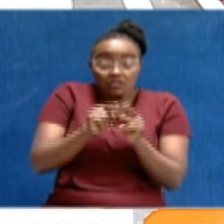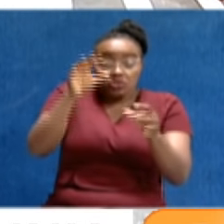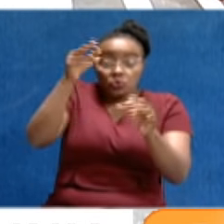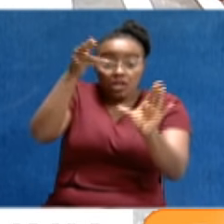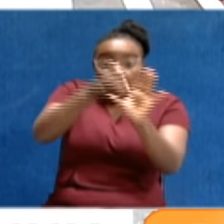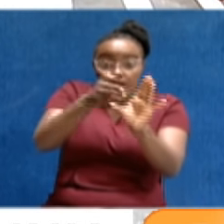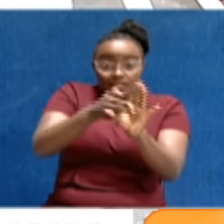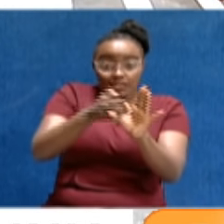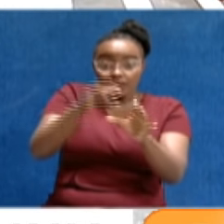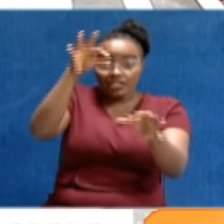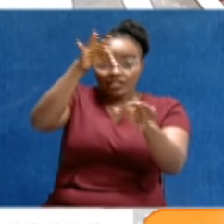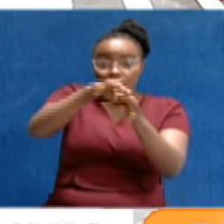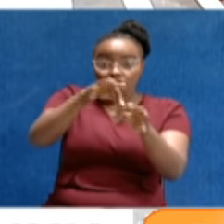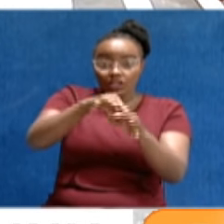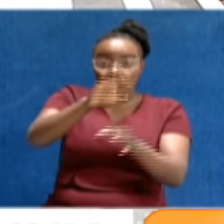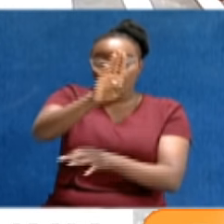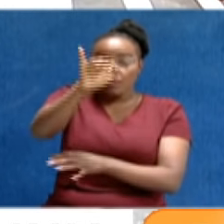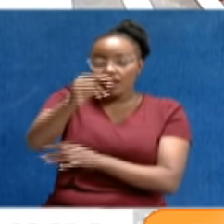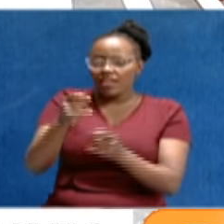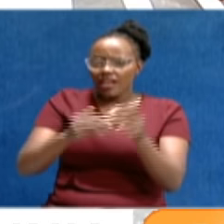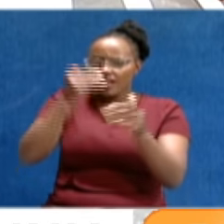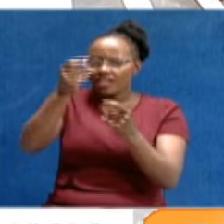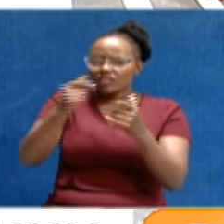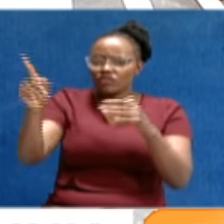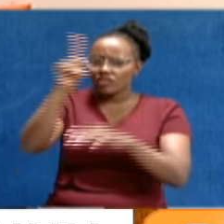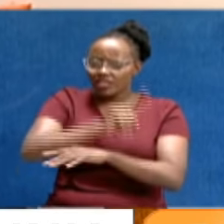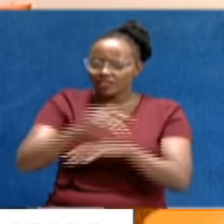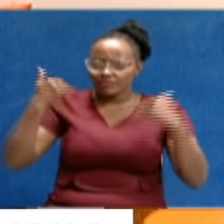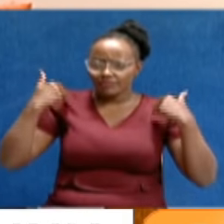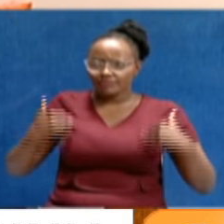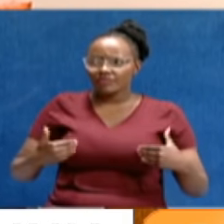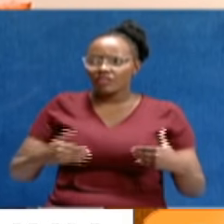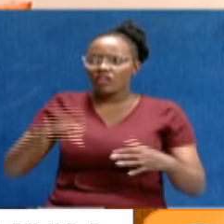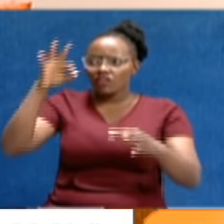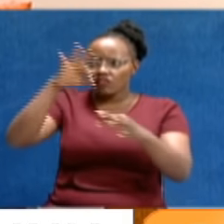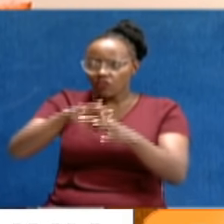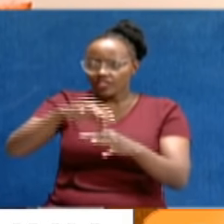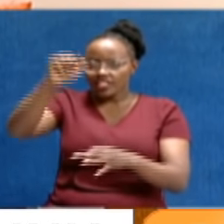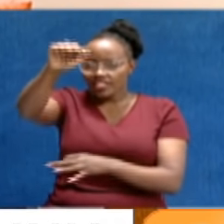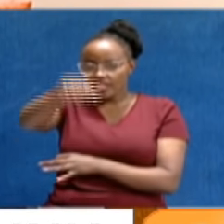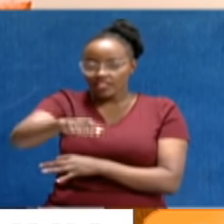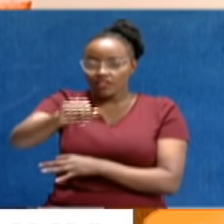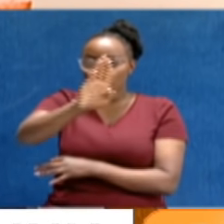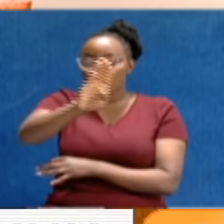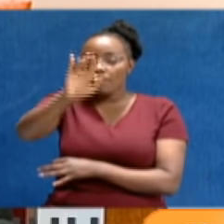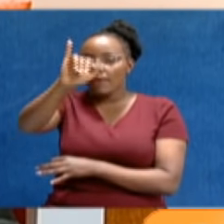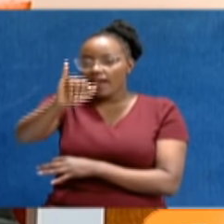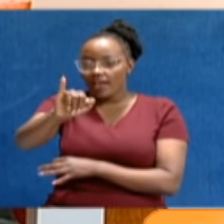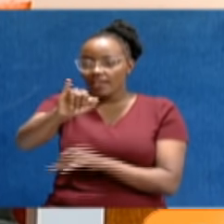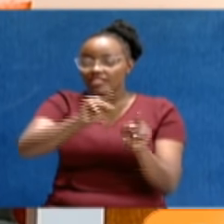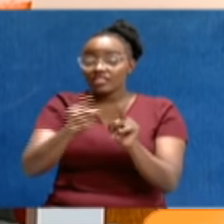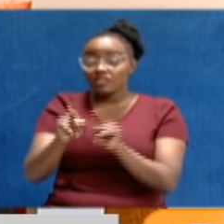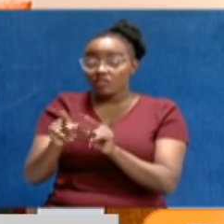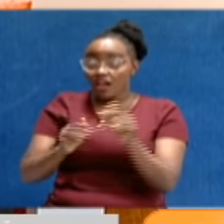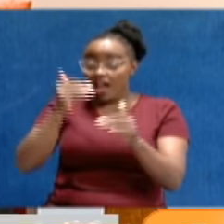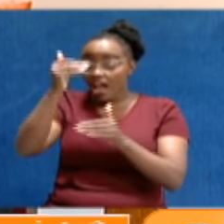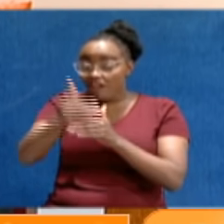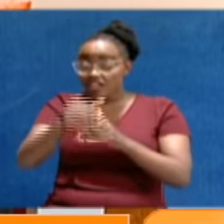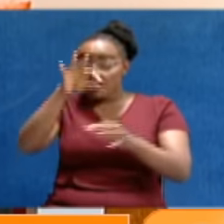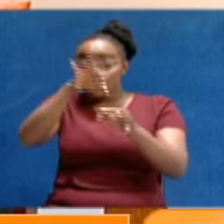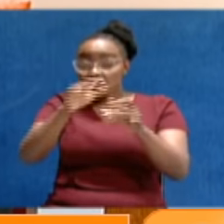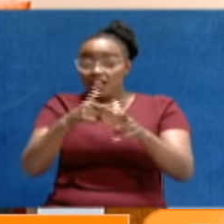in the next few days? Yes, I'm definitely going to vote a yes for BBI. And even after